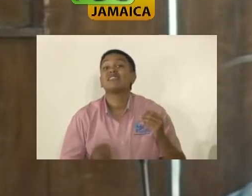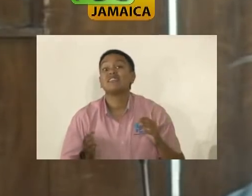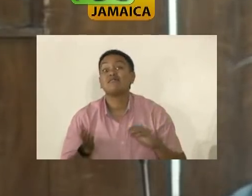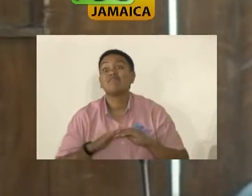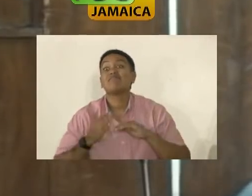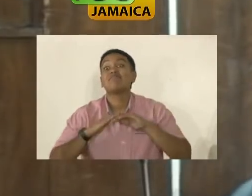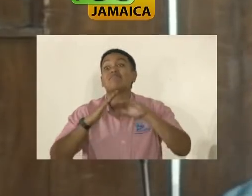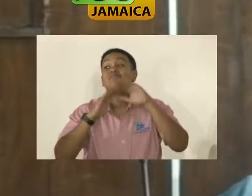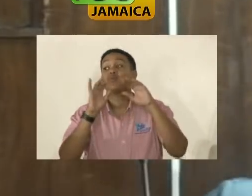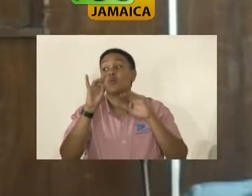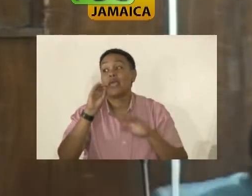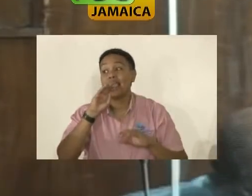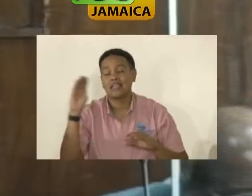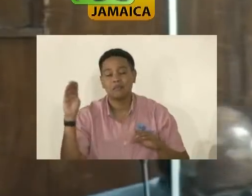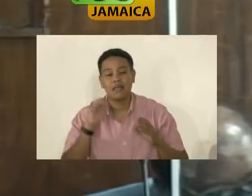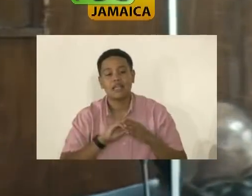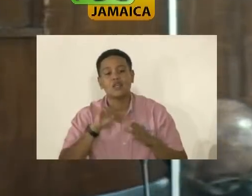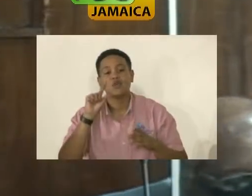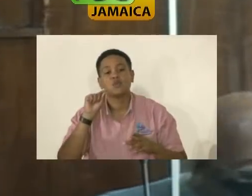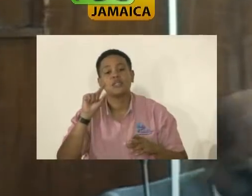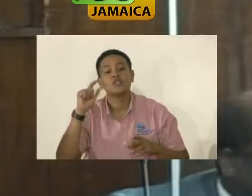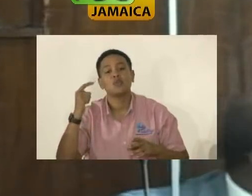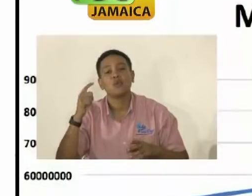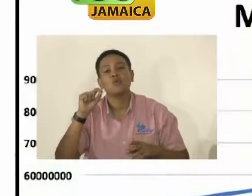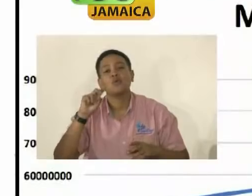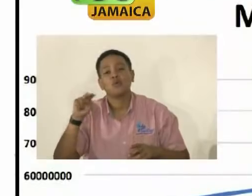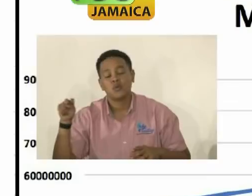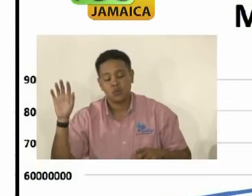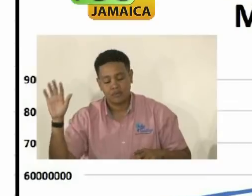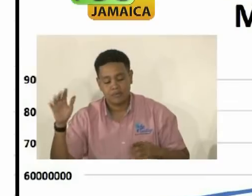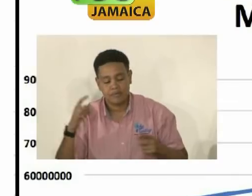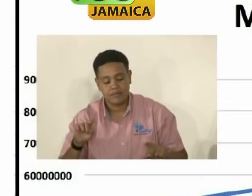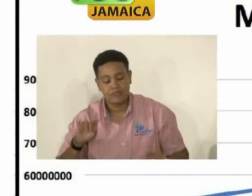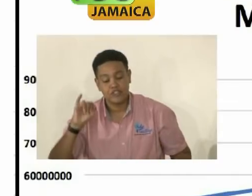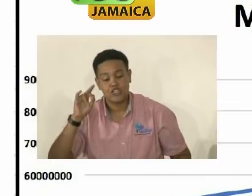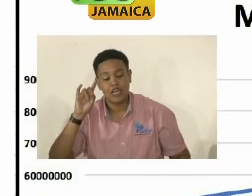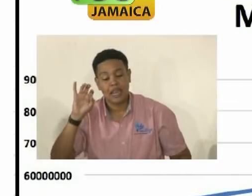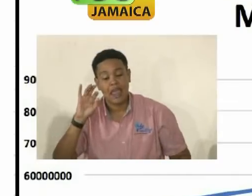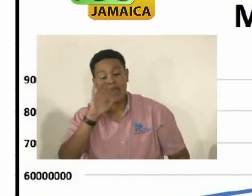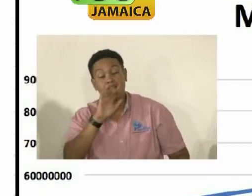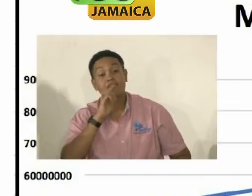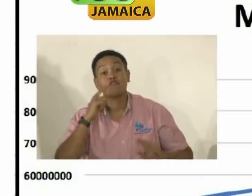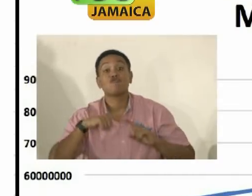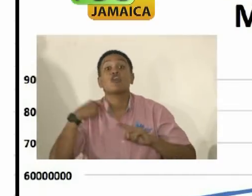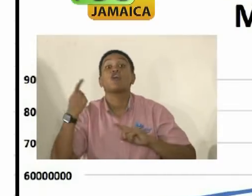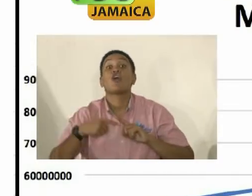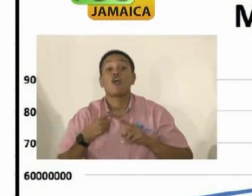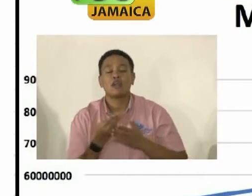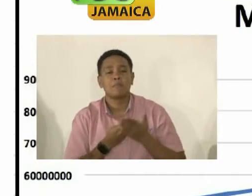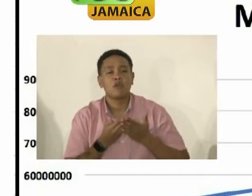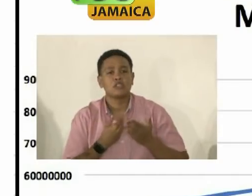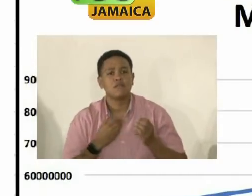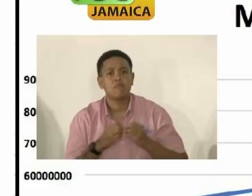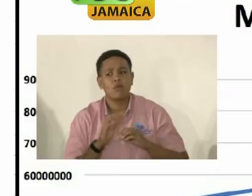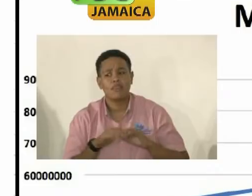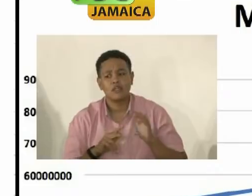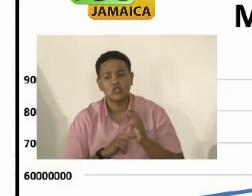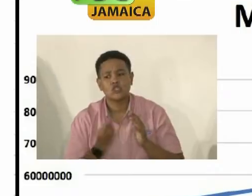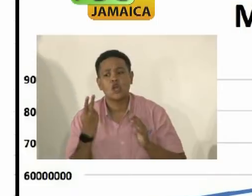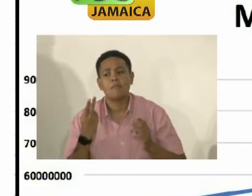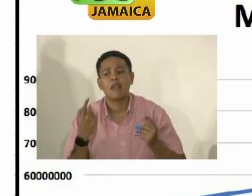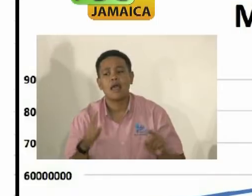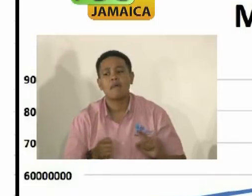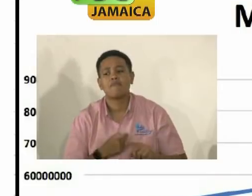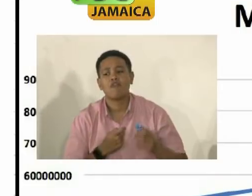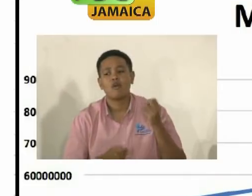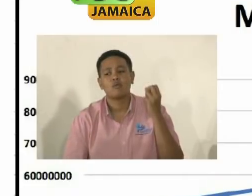80 billion in 2021-22. The JDF's recurrent budget has more than doubled from